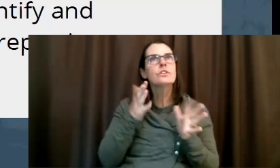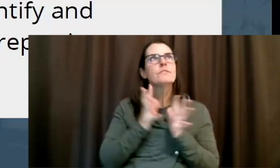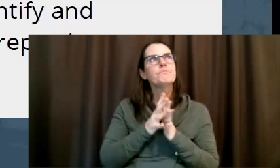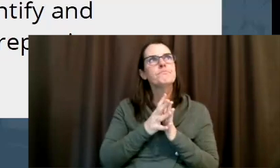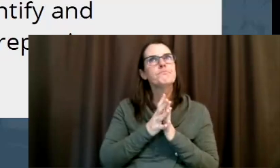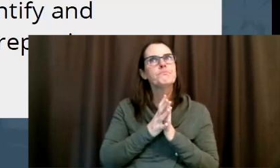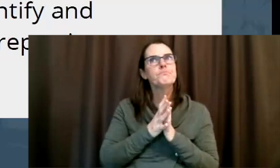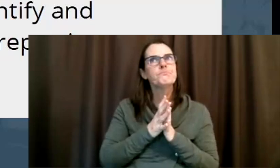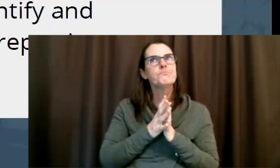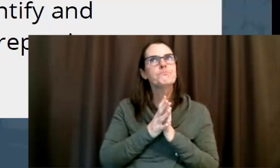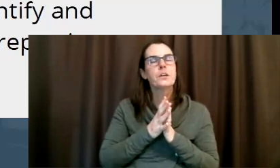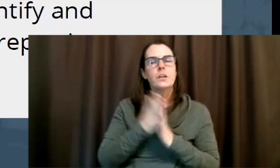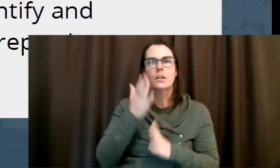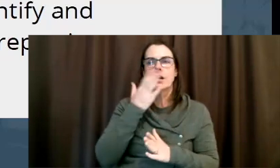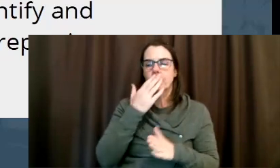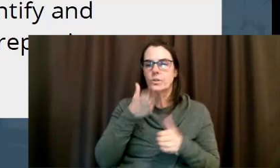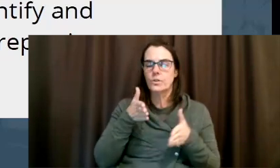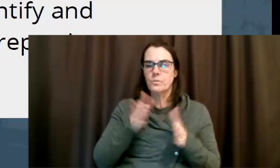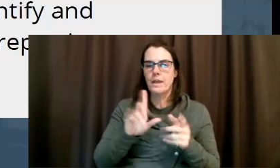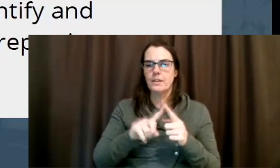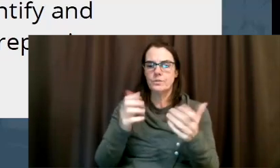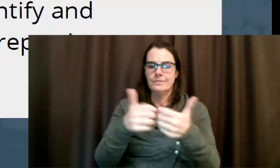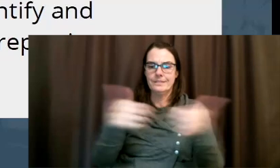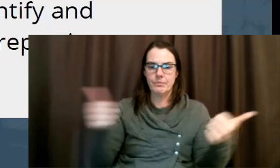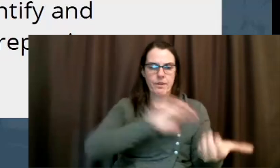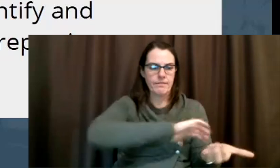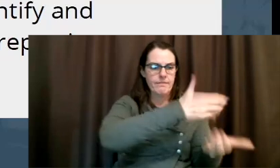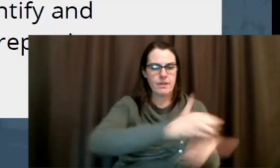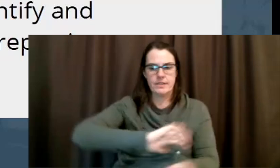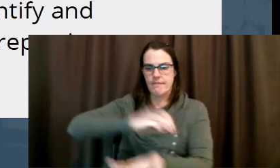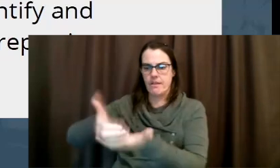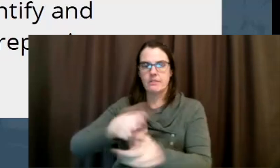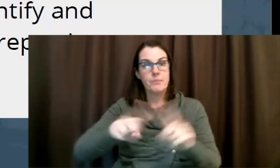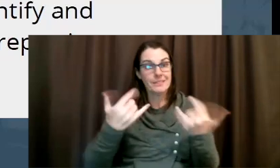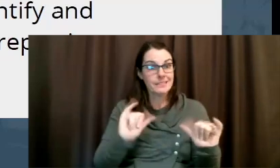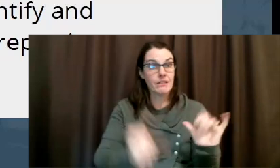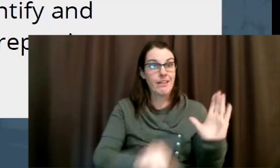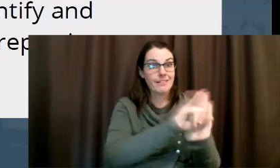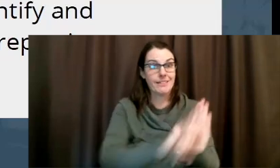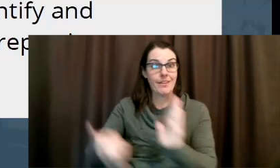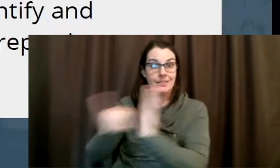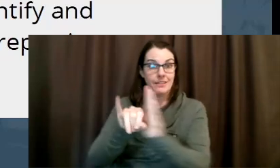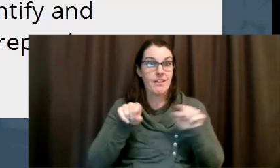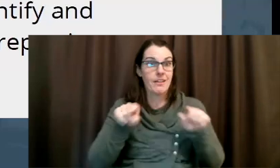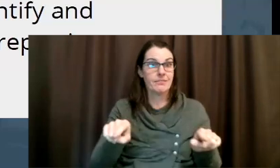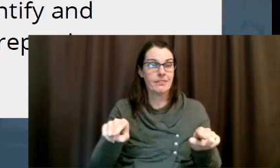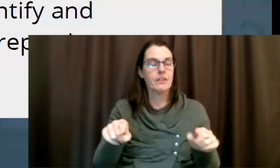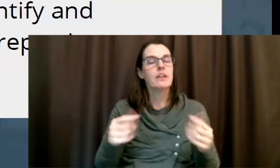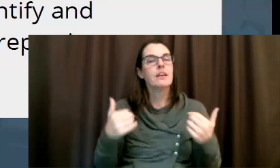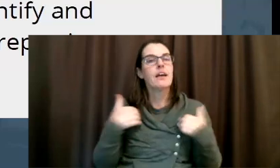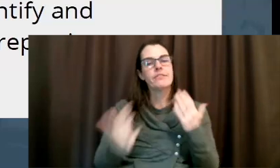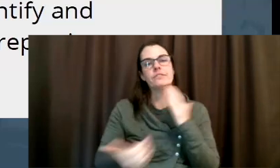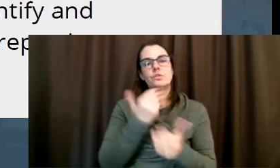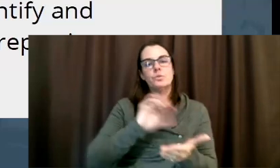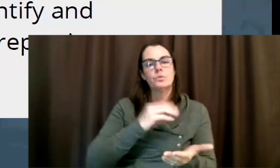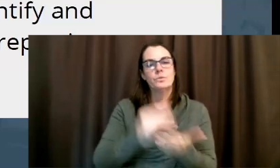to segregate these funds and make sure that to identify them in our accounting software is to create some new income accounts. So